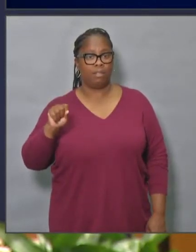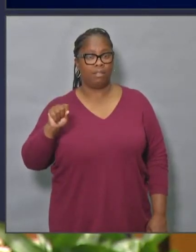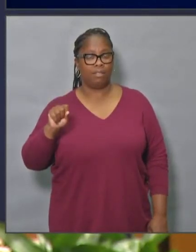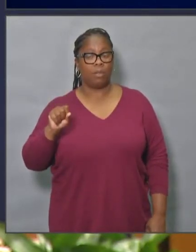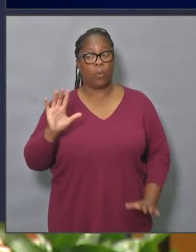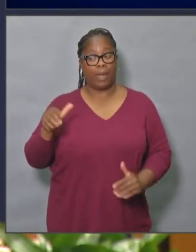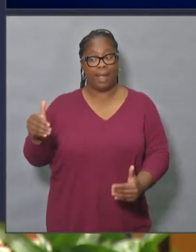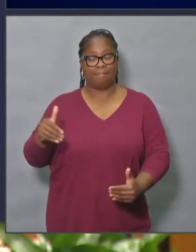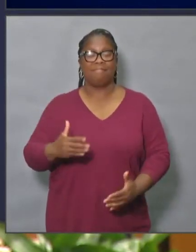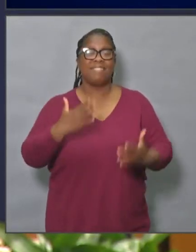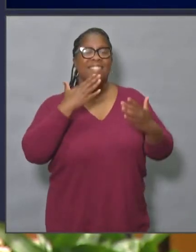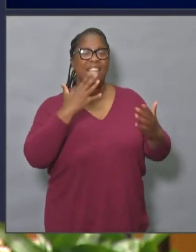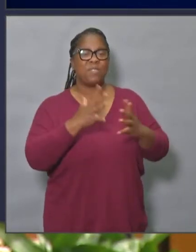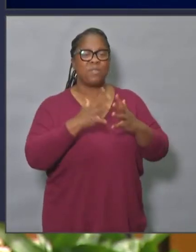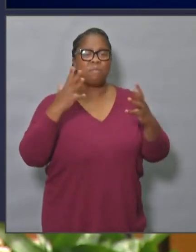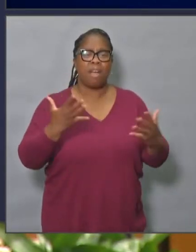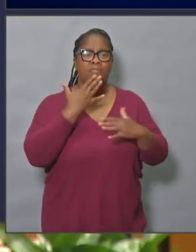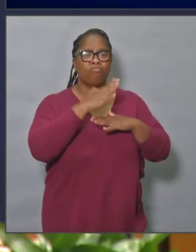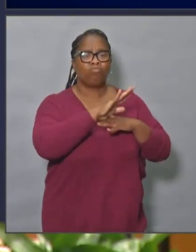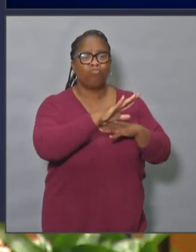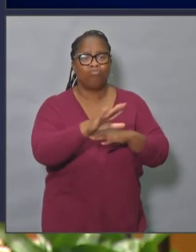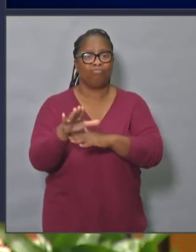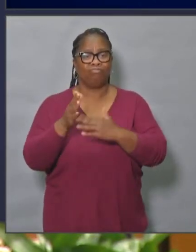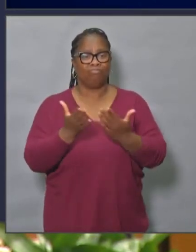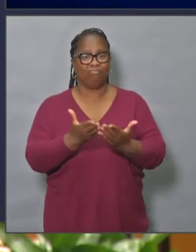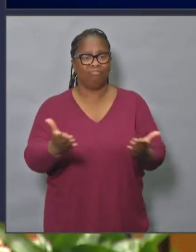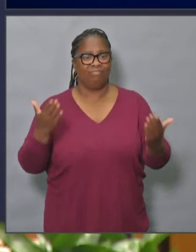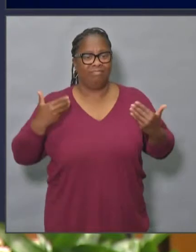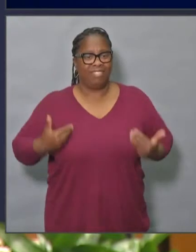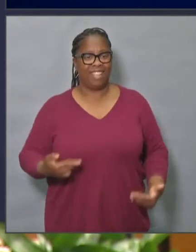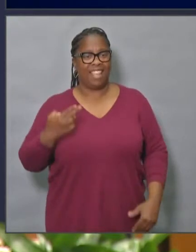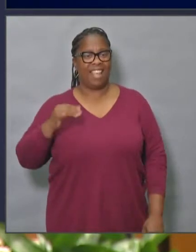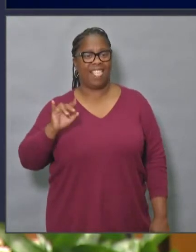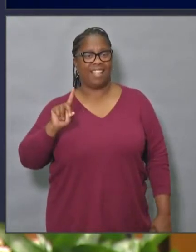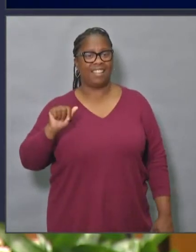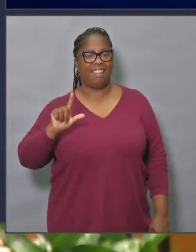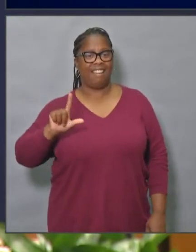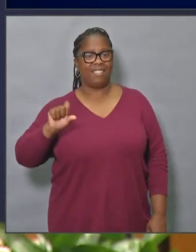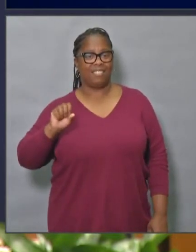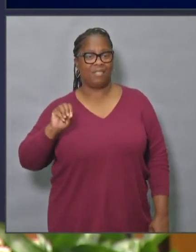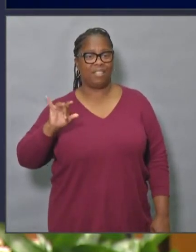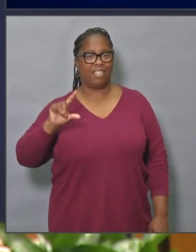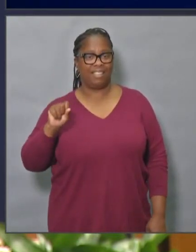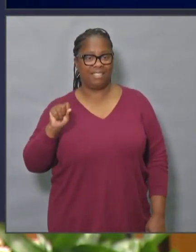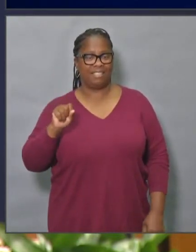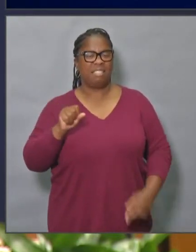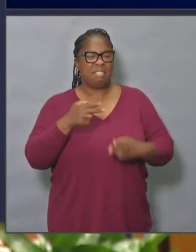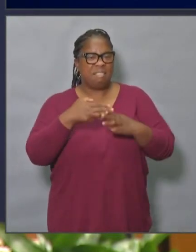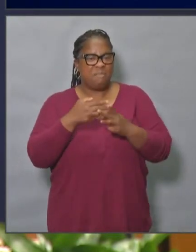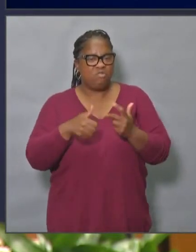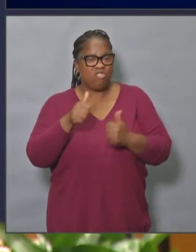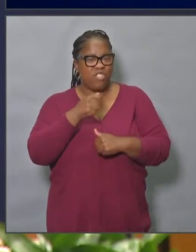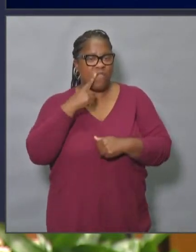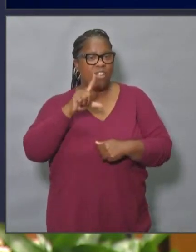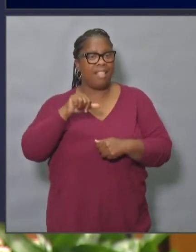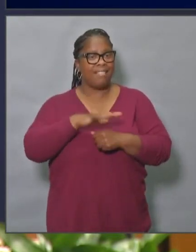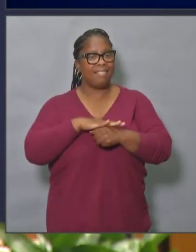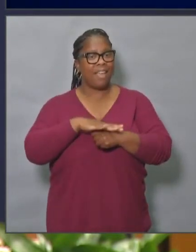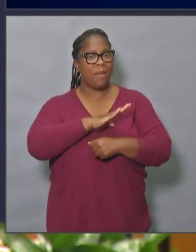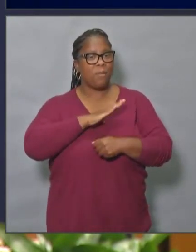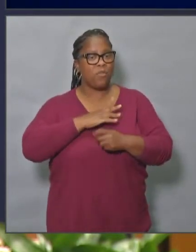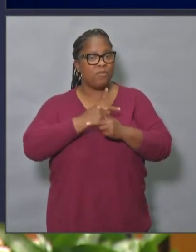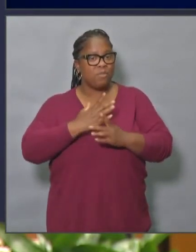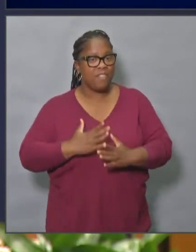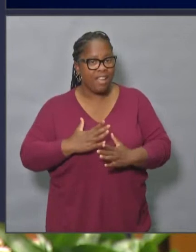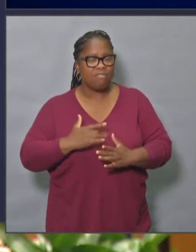ahead. Thank you so much. Good afternoon, everyone. I'm Hilda Solis, Chair Pro Tem of Los Angeles County Board of Supervisors, and I